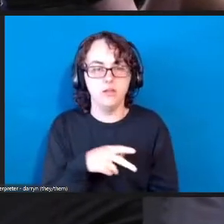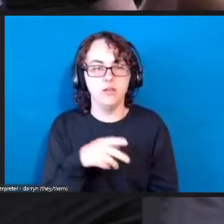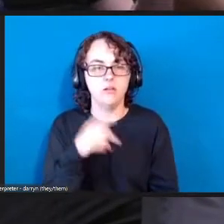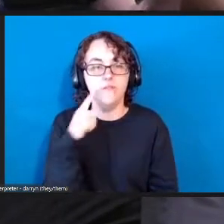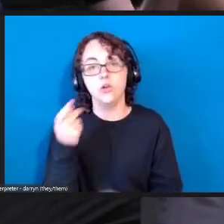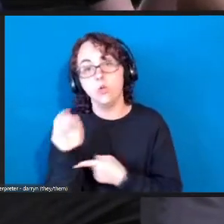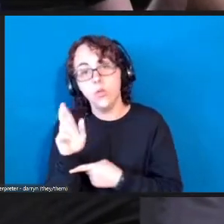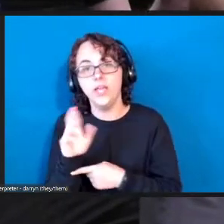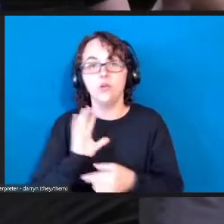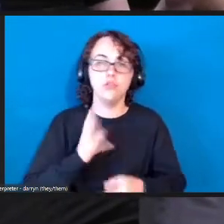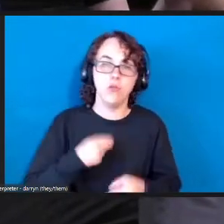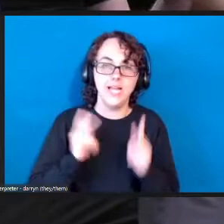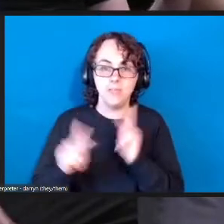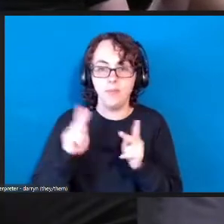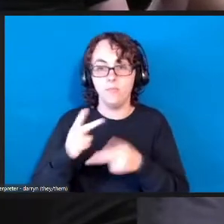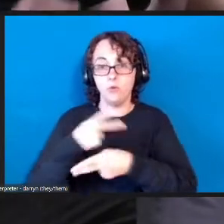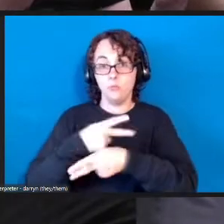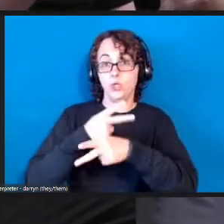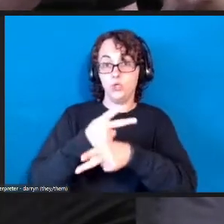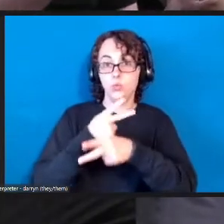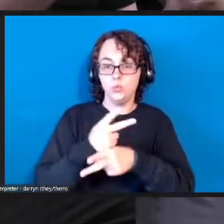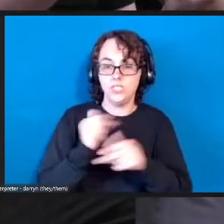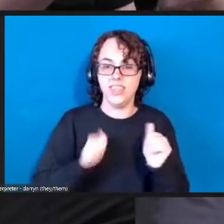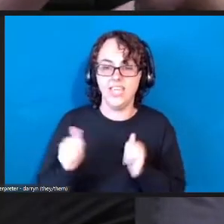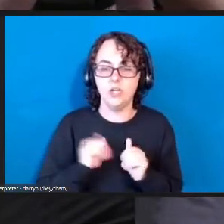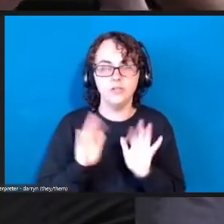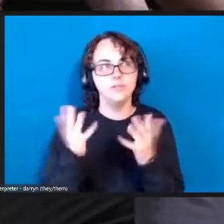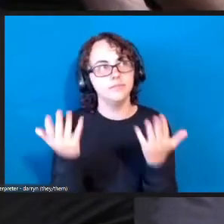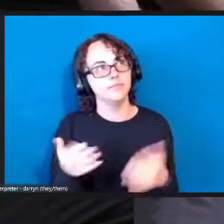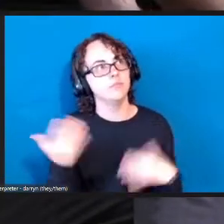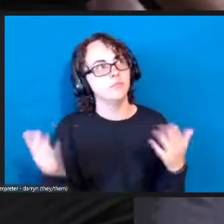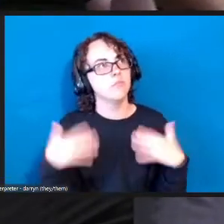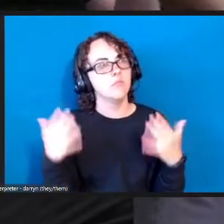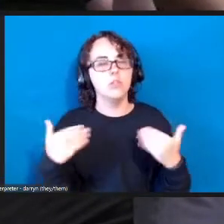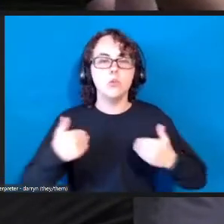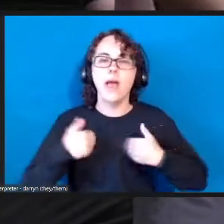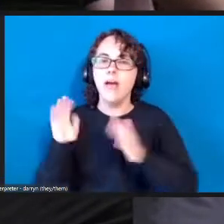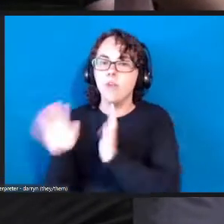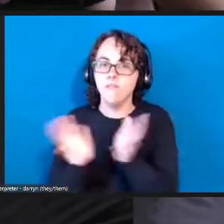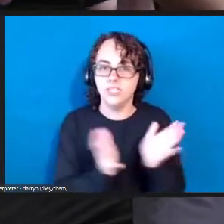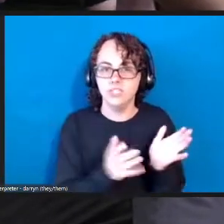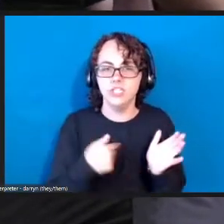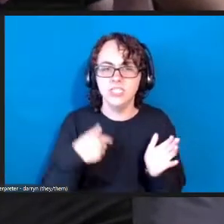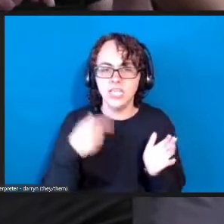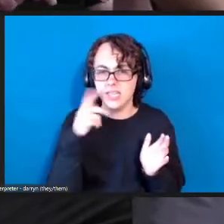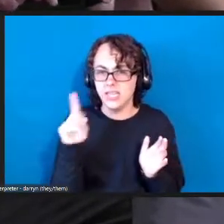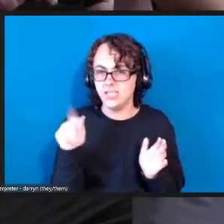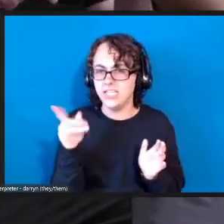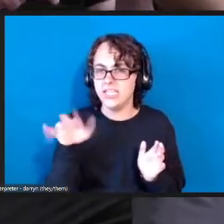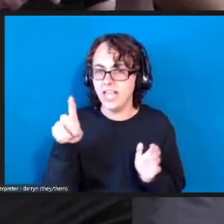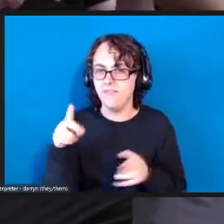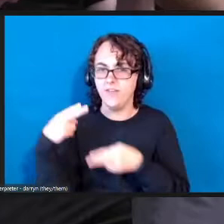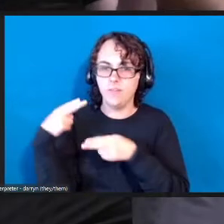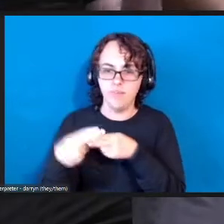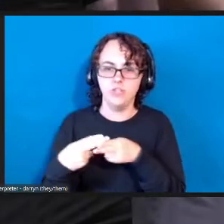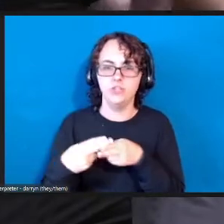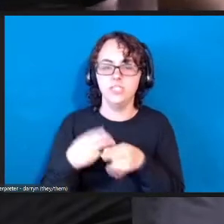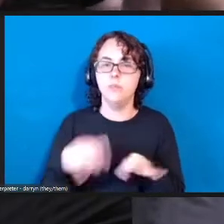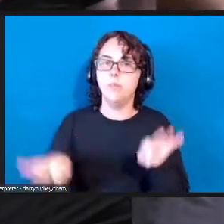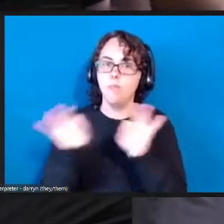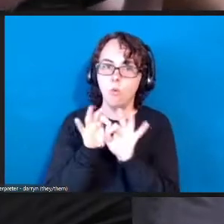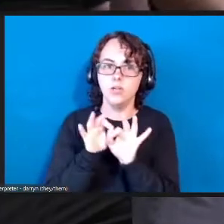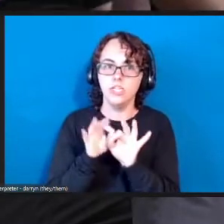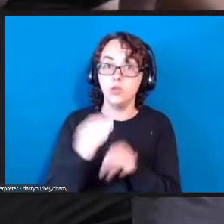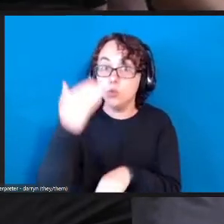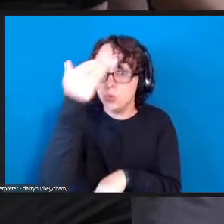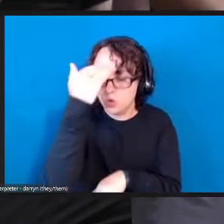produced at my theater, it's come out of conversations, and I believe it was Gaven who mentioned community and knowing our local communities. And I think